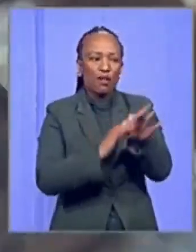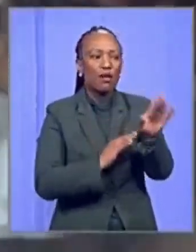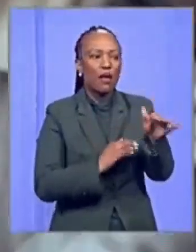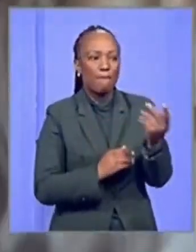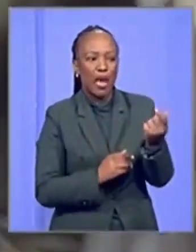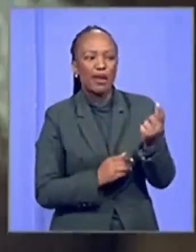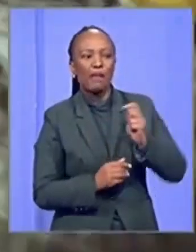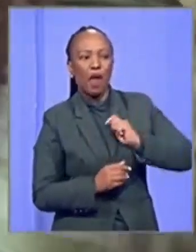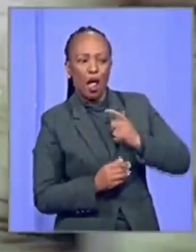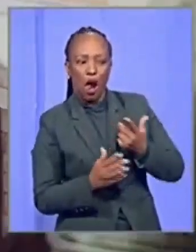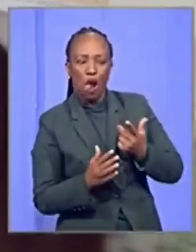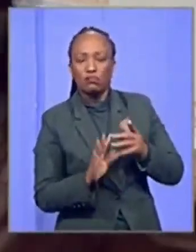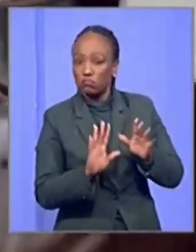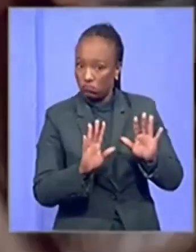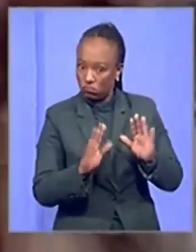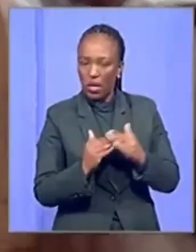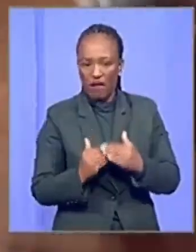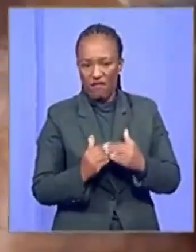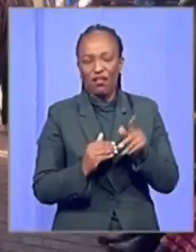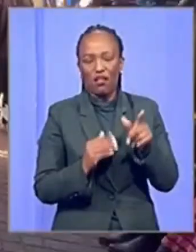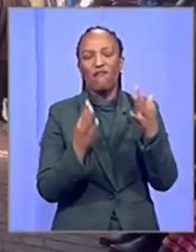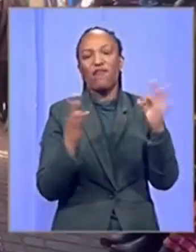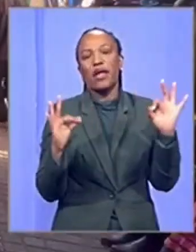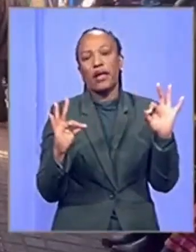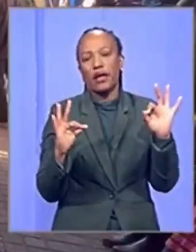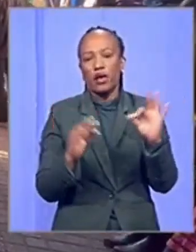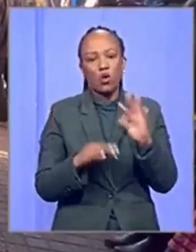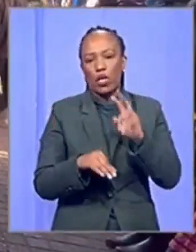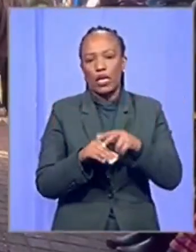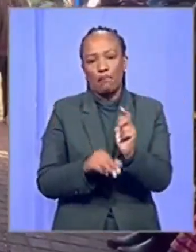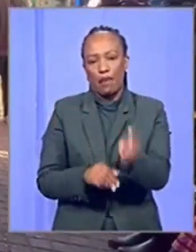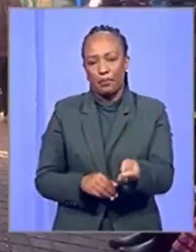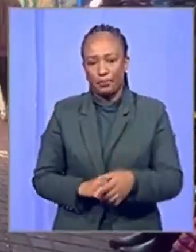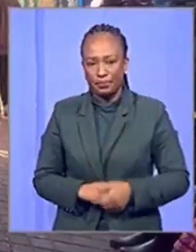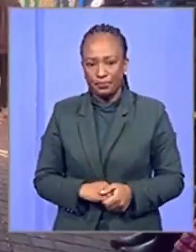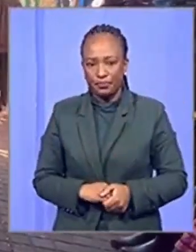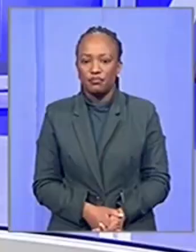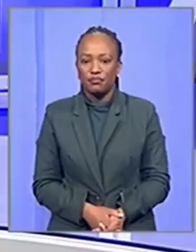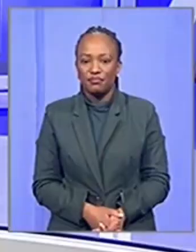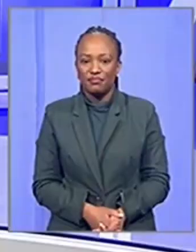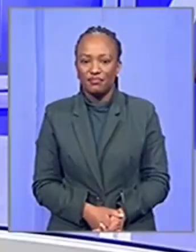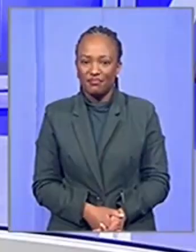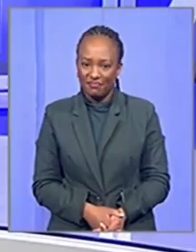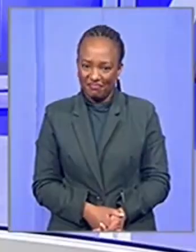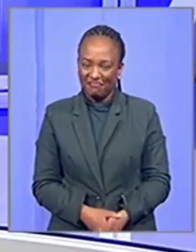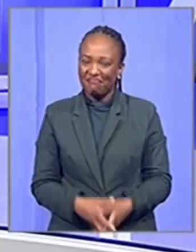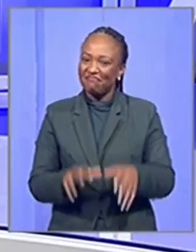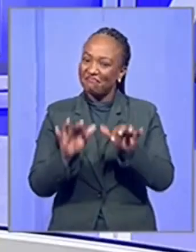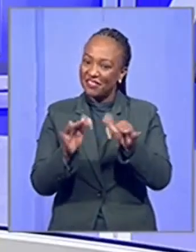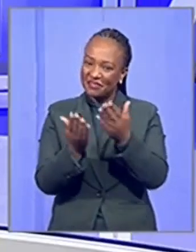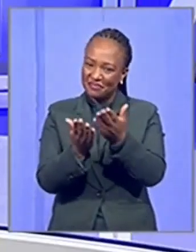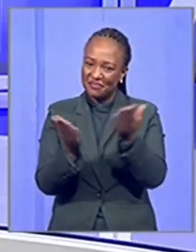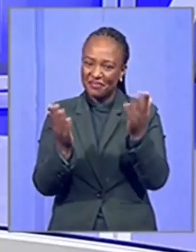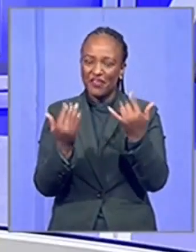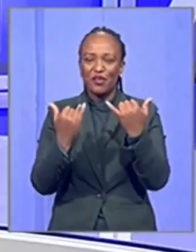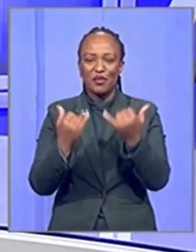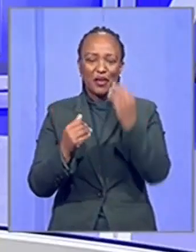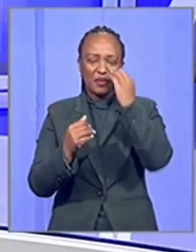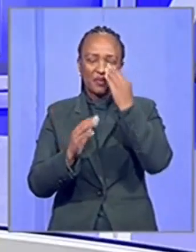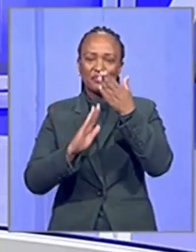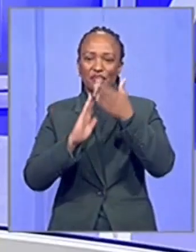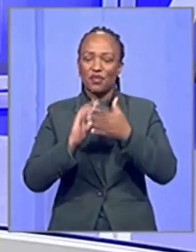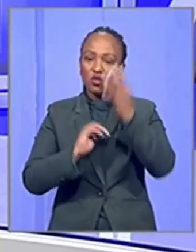Koketšo Motau wa ditaba tša SABC Bodutlulo ga Mathabatha. Motho tso di ne di le kalo tsa segonjono se le ba le